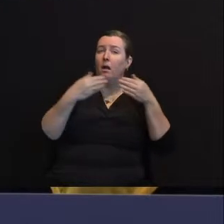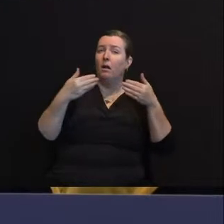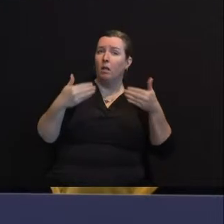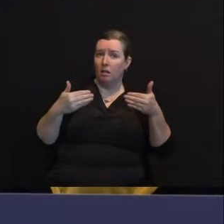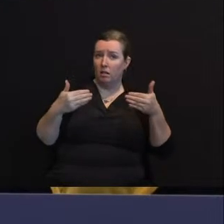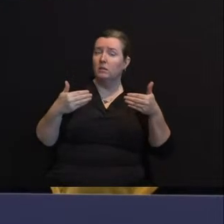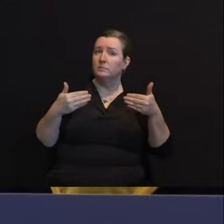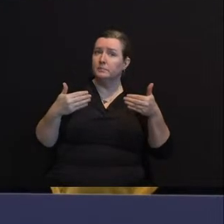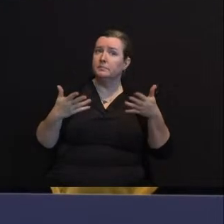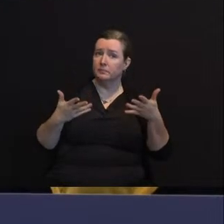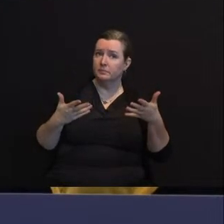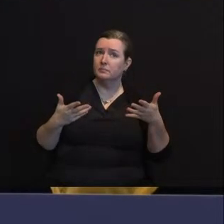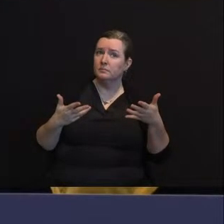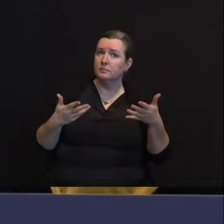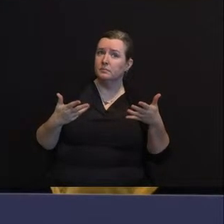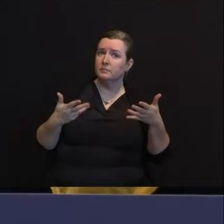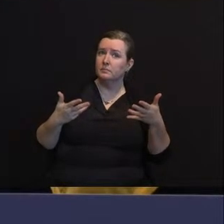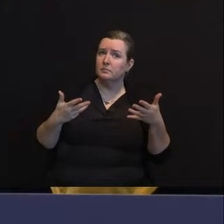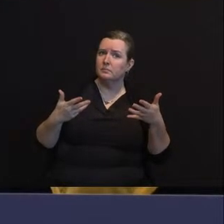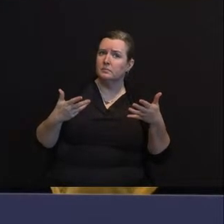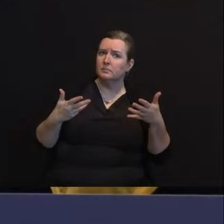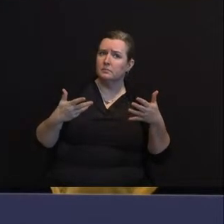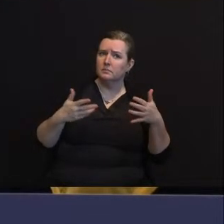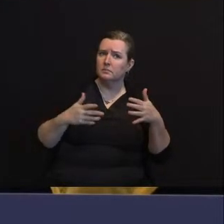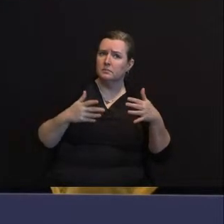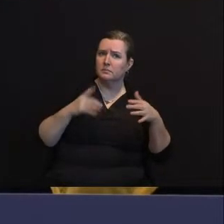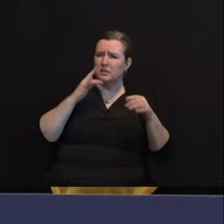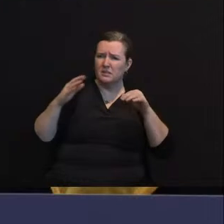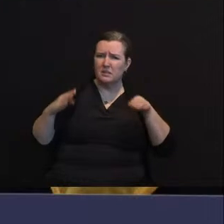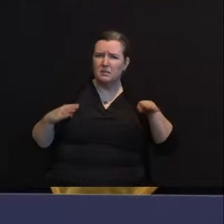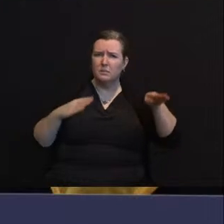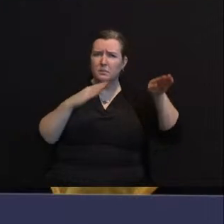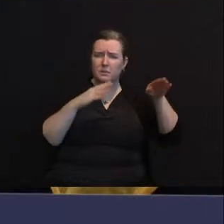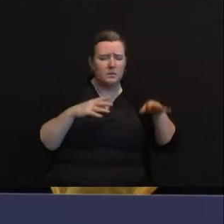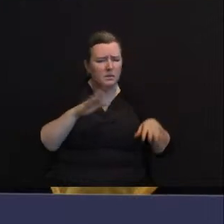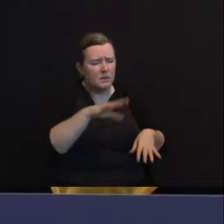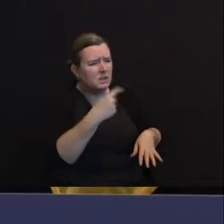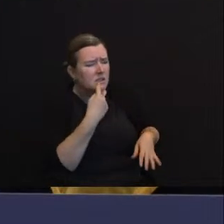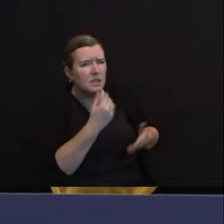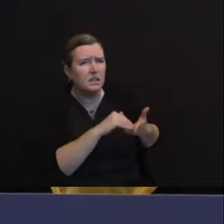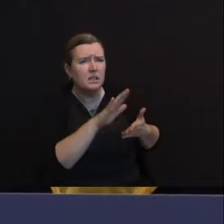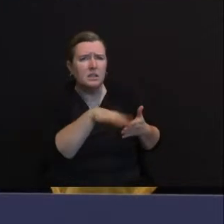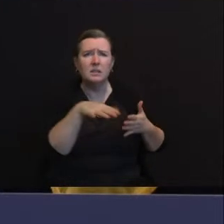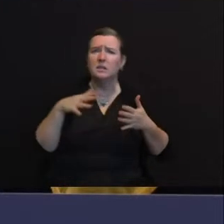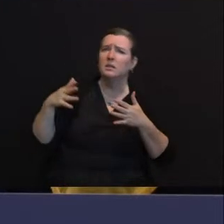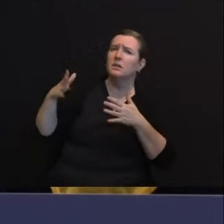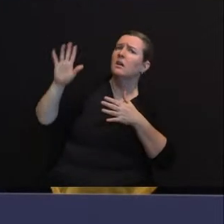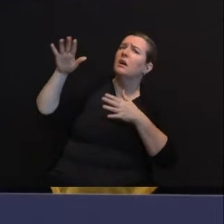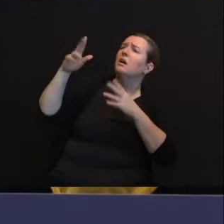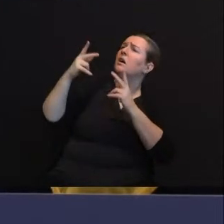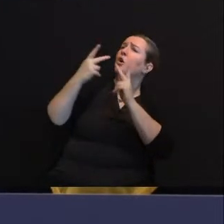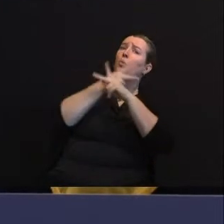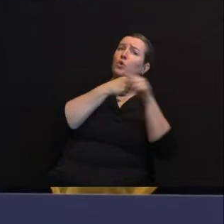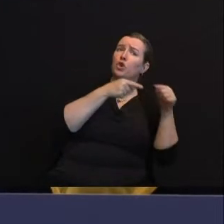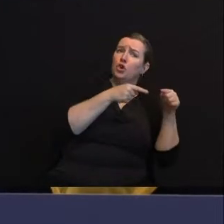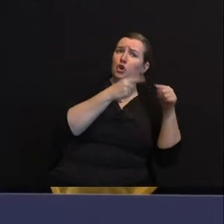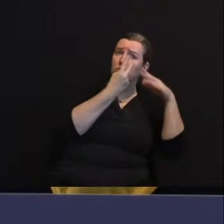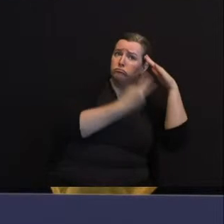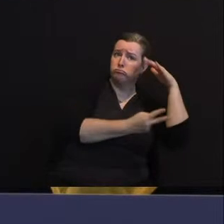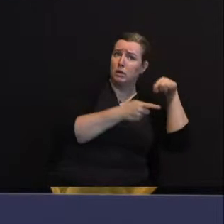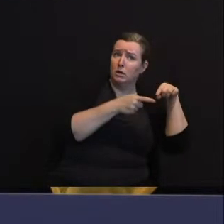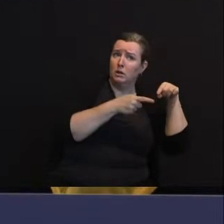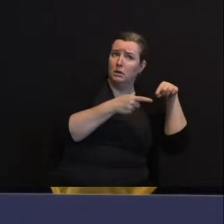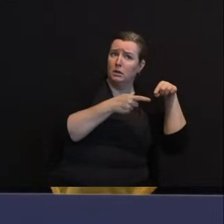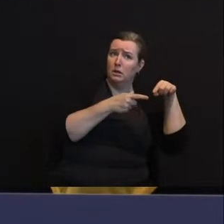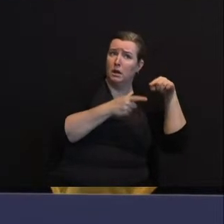you increase restrictions? Say that one again, pardon me? Given what the worst case scenario predictions show, what metrics will